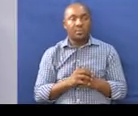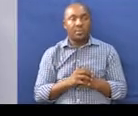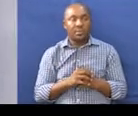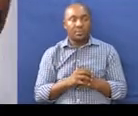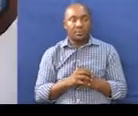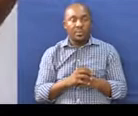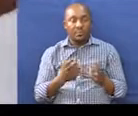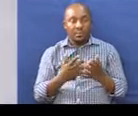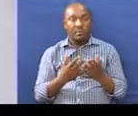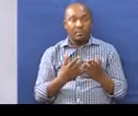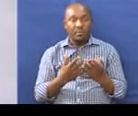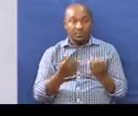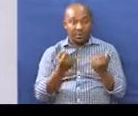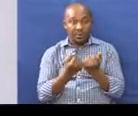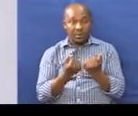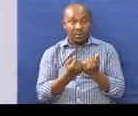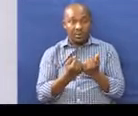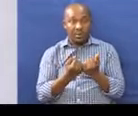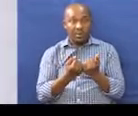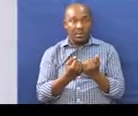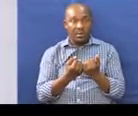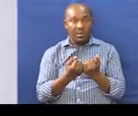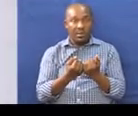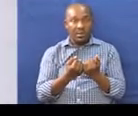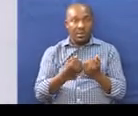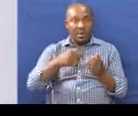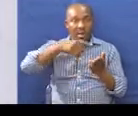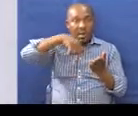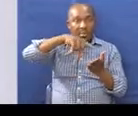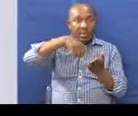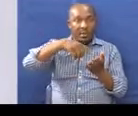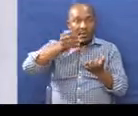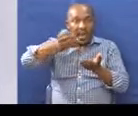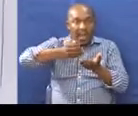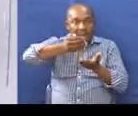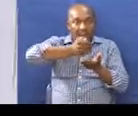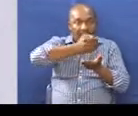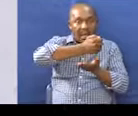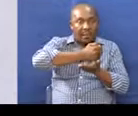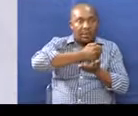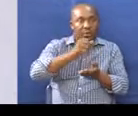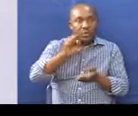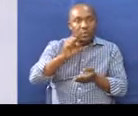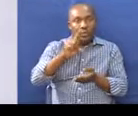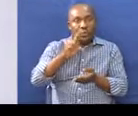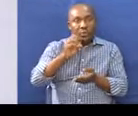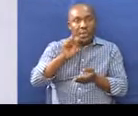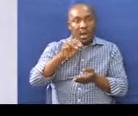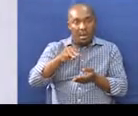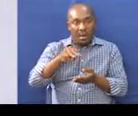because the lipid has an ability of catching the components of Sudan 3.